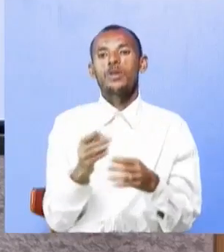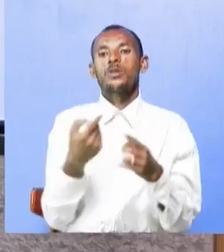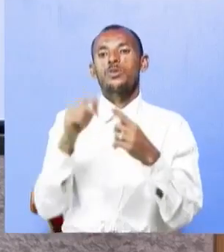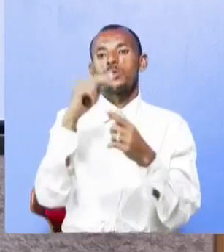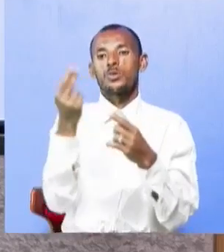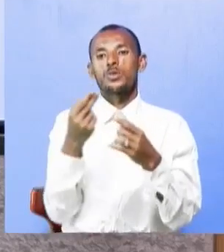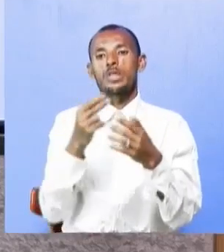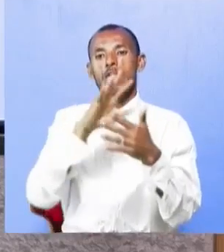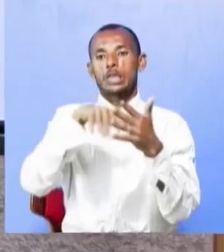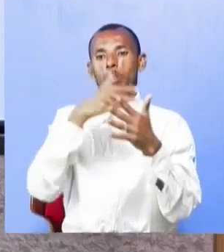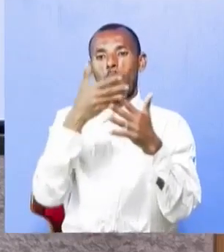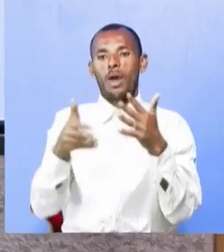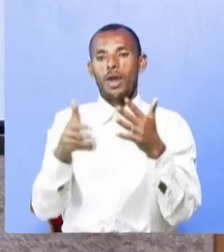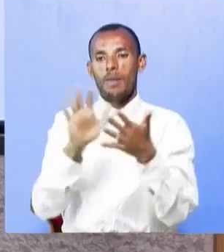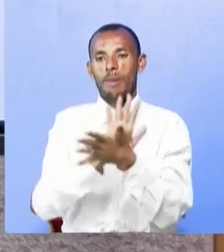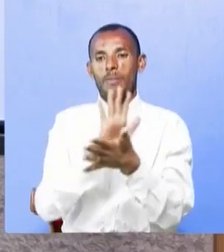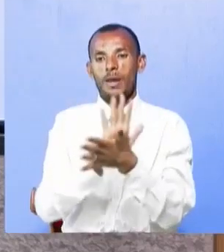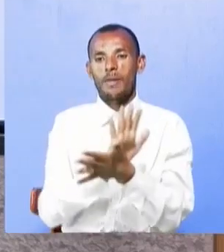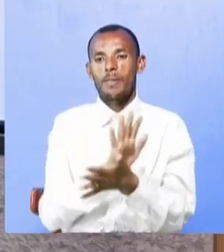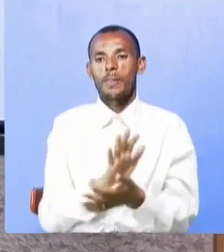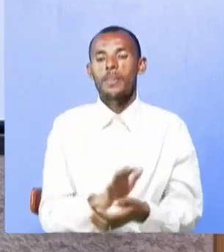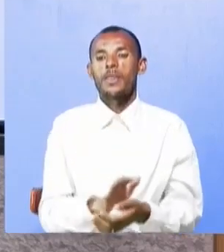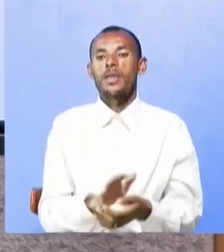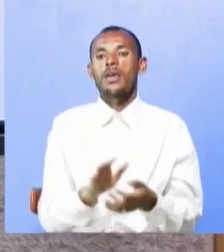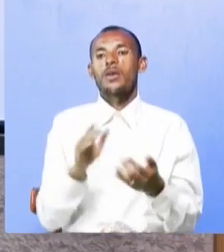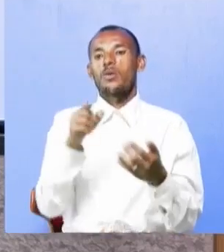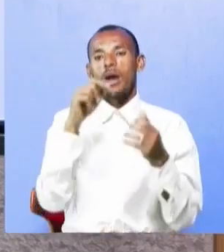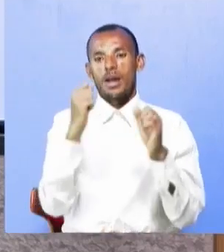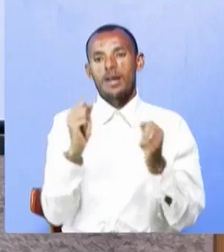paper in graphing so that you can easily